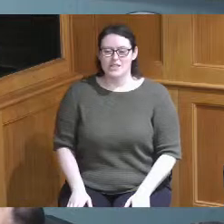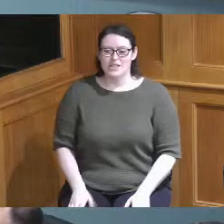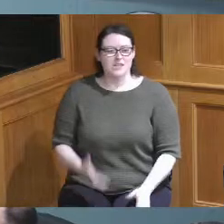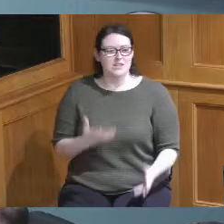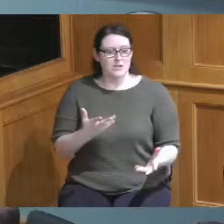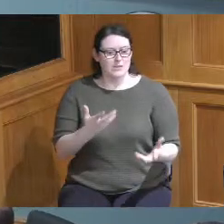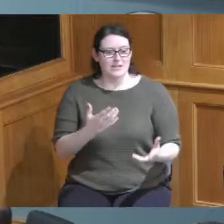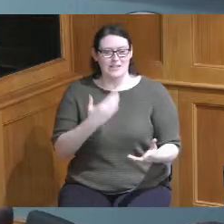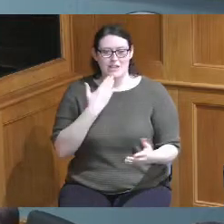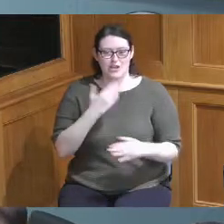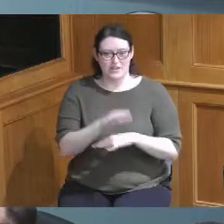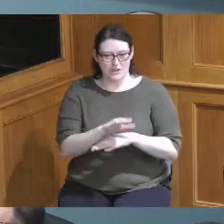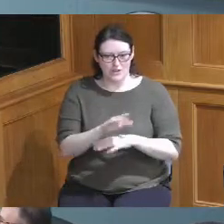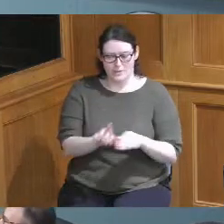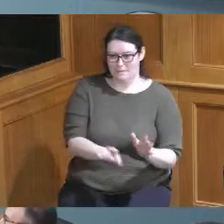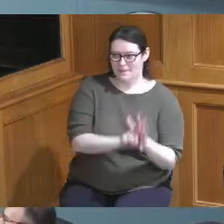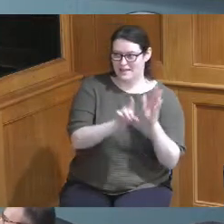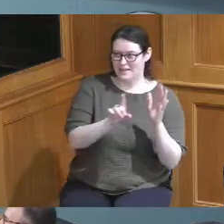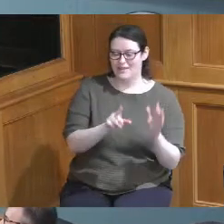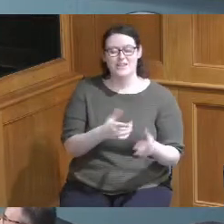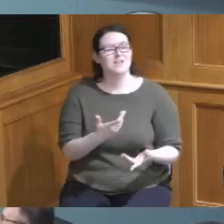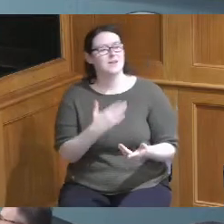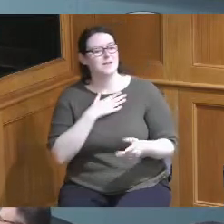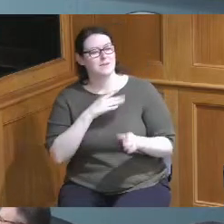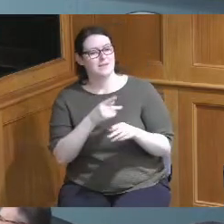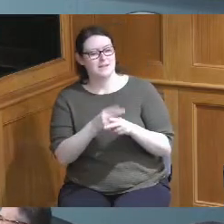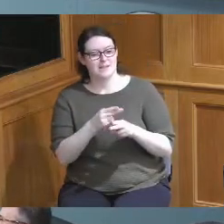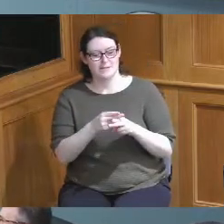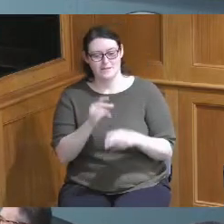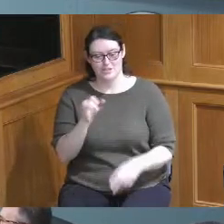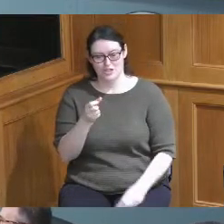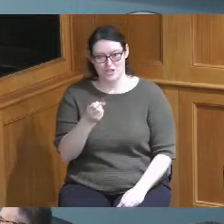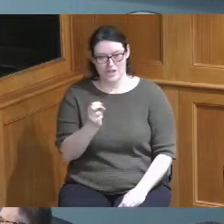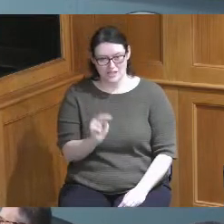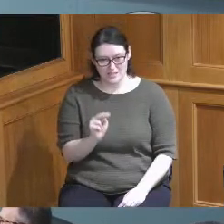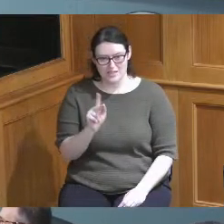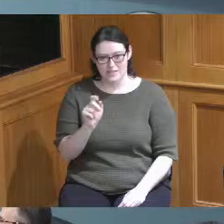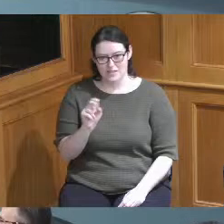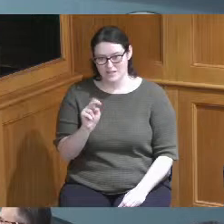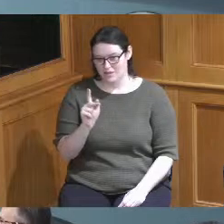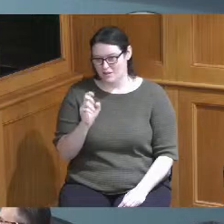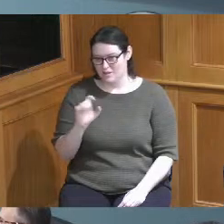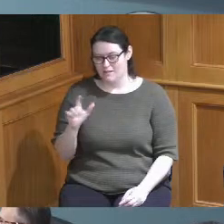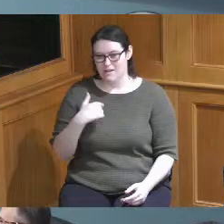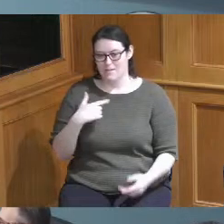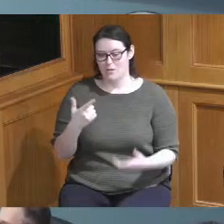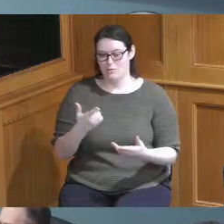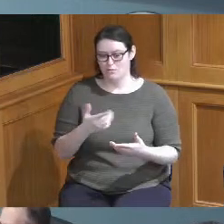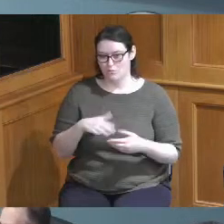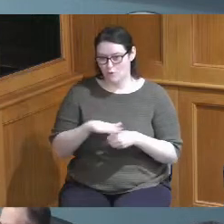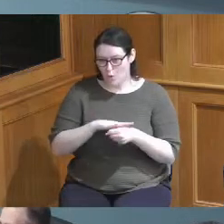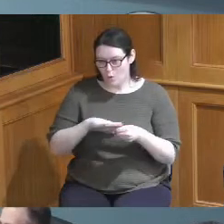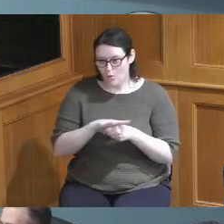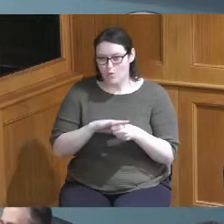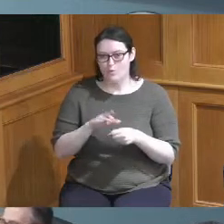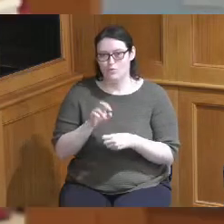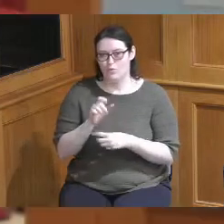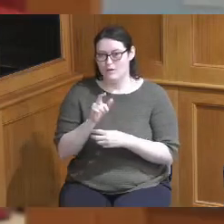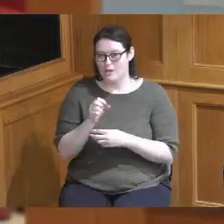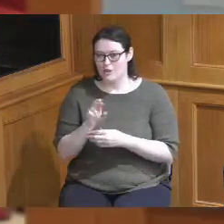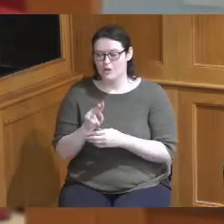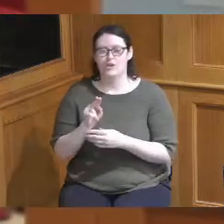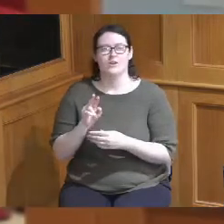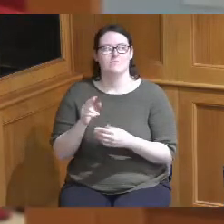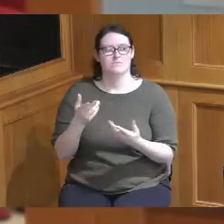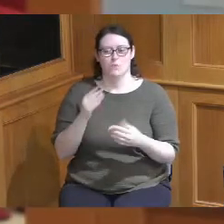Just want to say good afternoon, commissioners. My name is Jason Kunkel. I'm a local realtor and homeowner here in Eastern Hamilton County, and I'm here